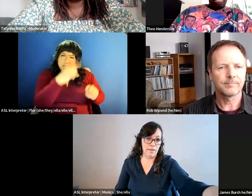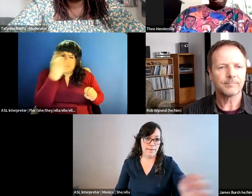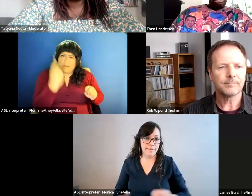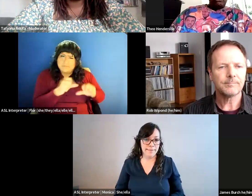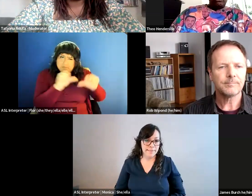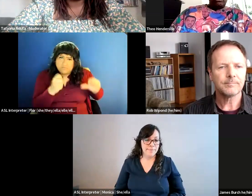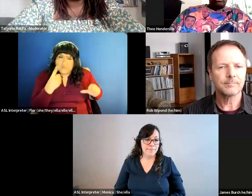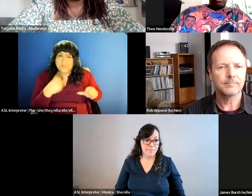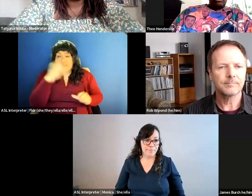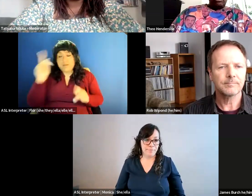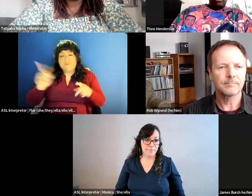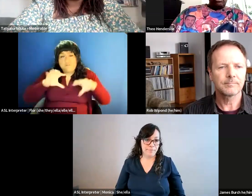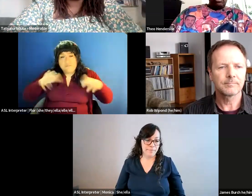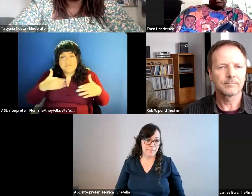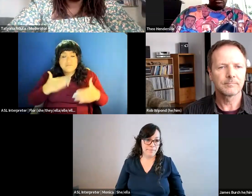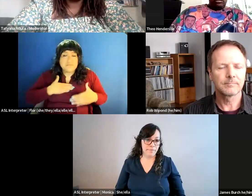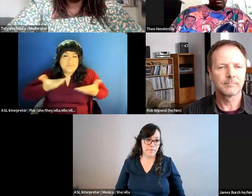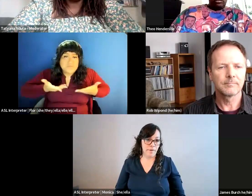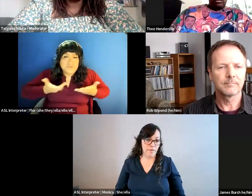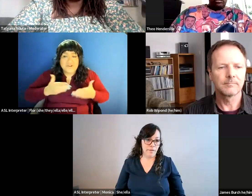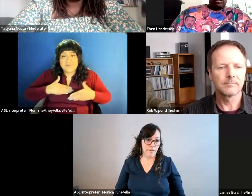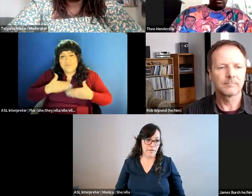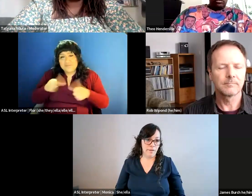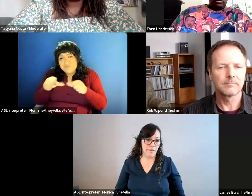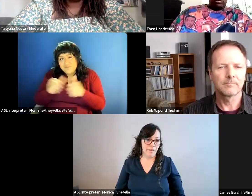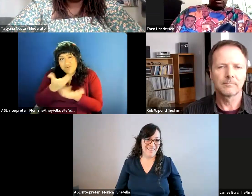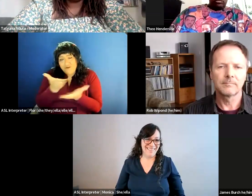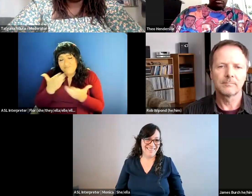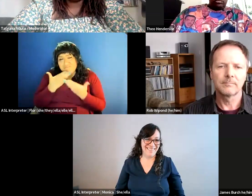I'm happy to be here and happy to be in space with you all. Thank you.